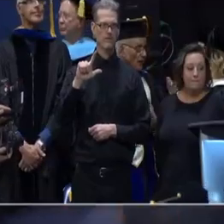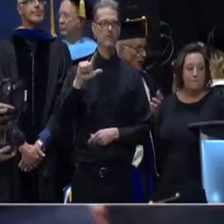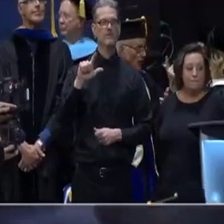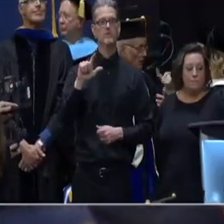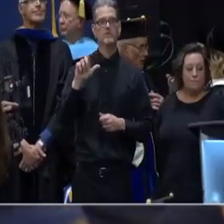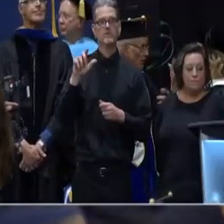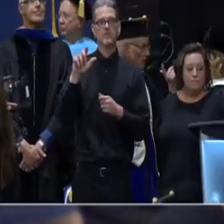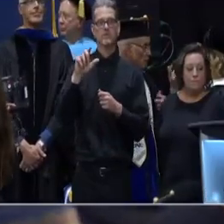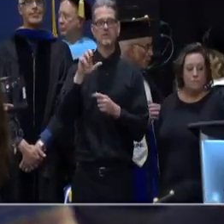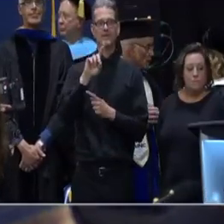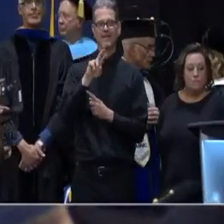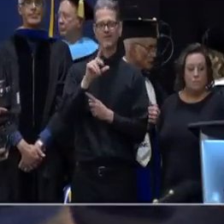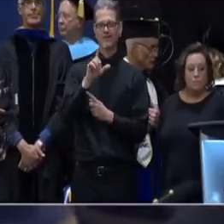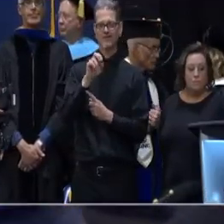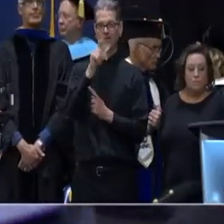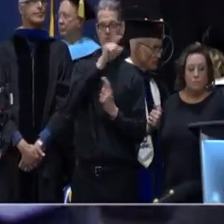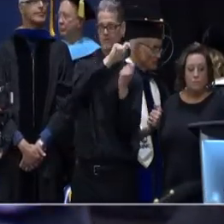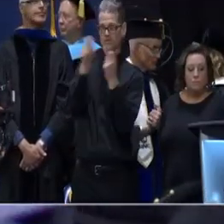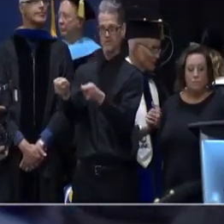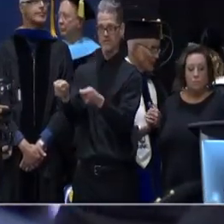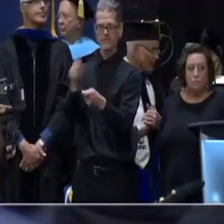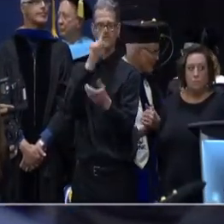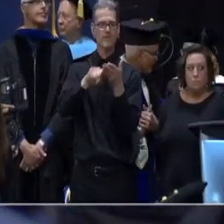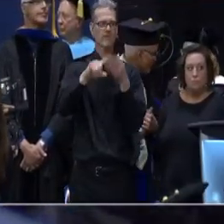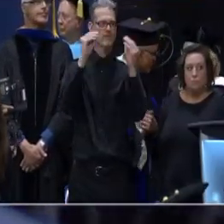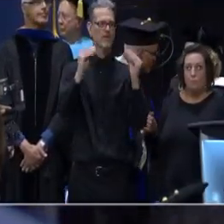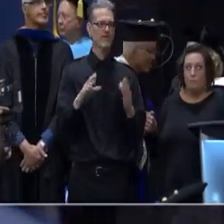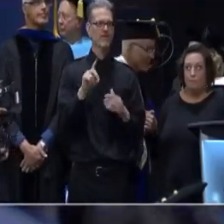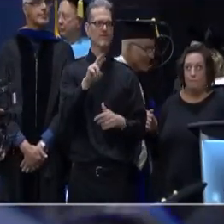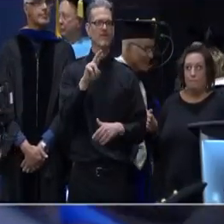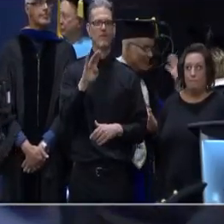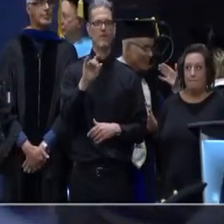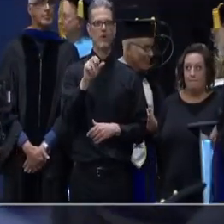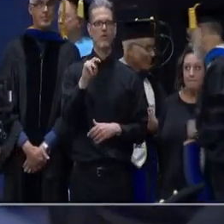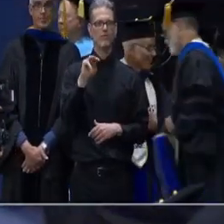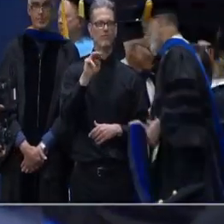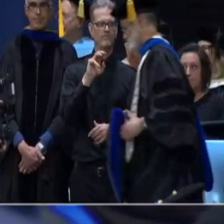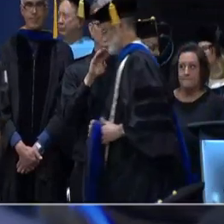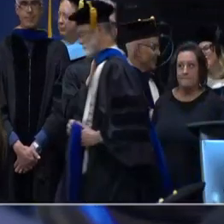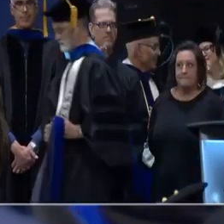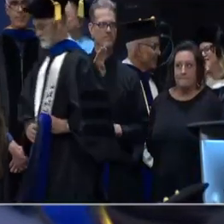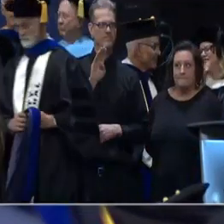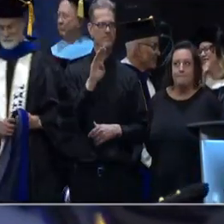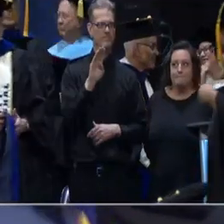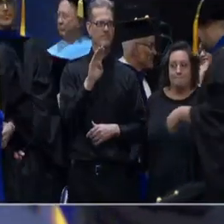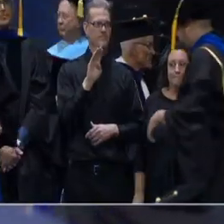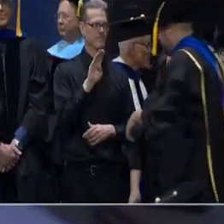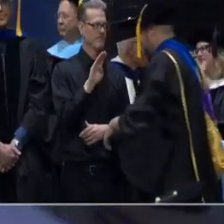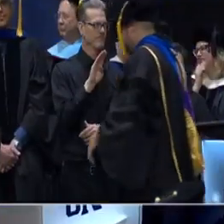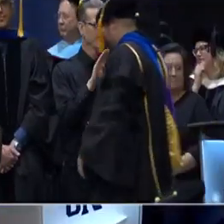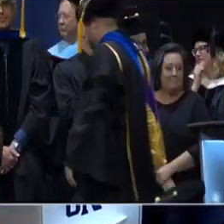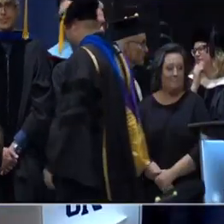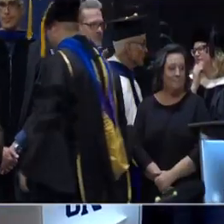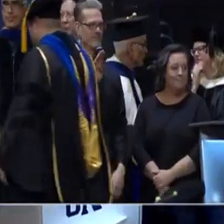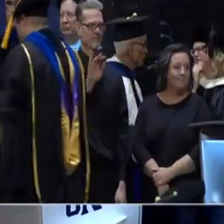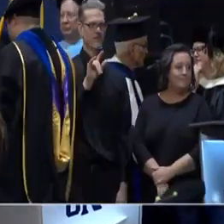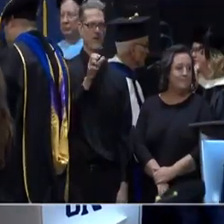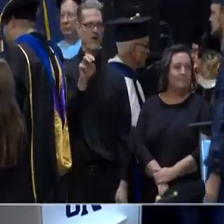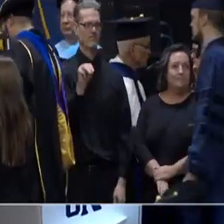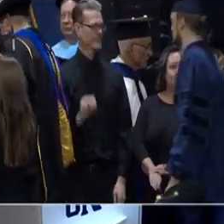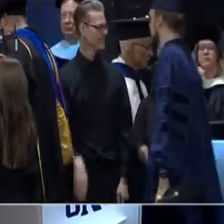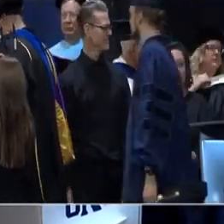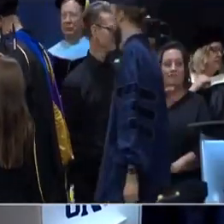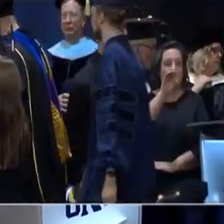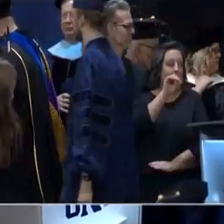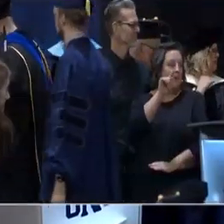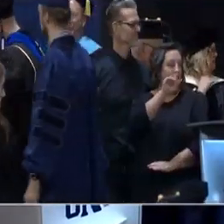Dr. Christensen's being hooded by research professor Dr. Birnbaum. Otto Butchholz. Otto Butchholz's major is